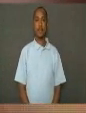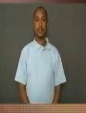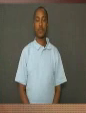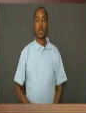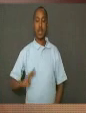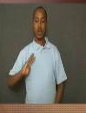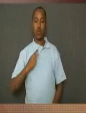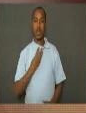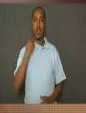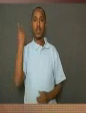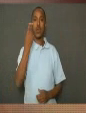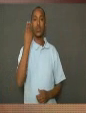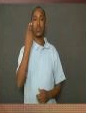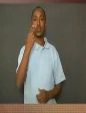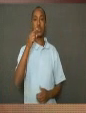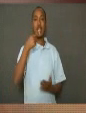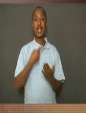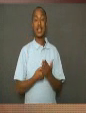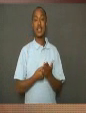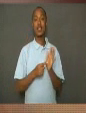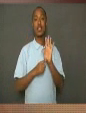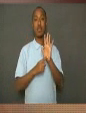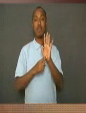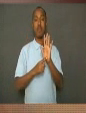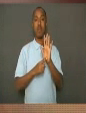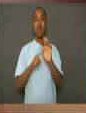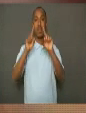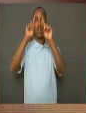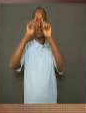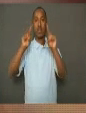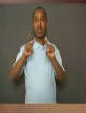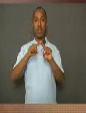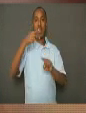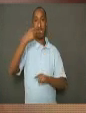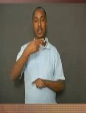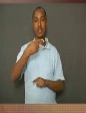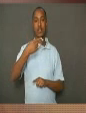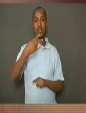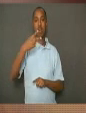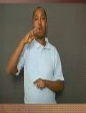We use this symbol to describe heat of reaction.